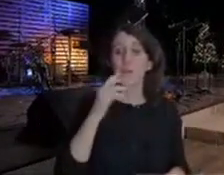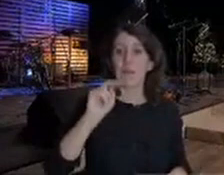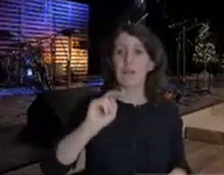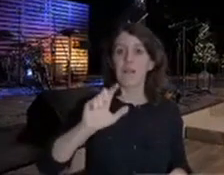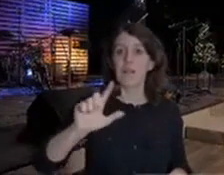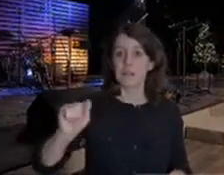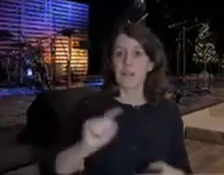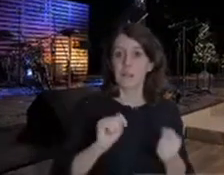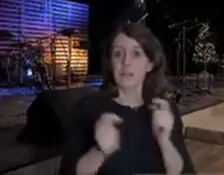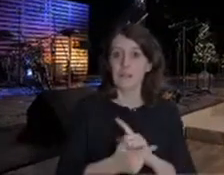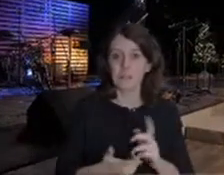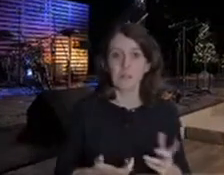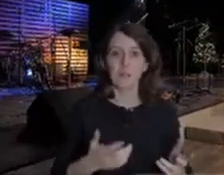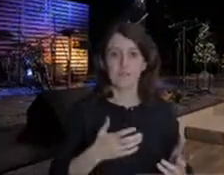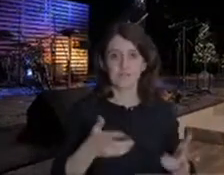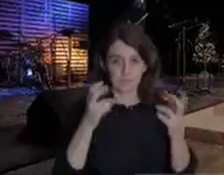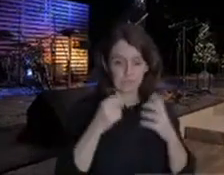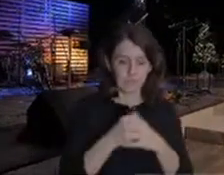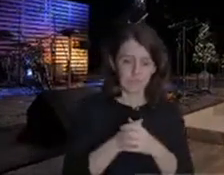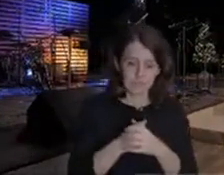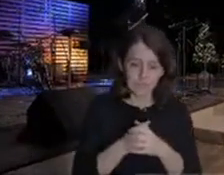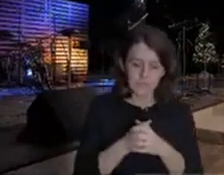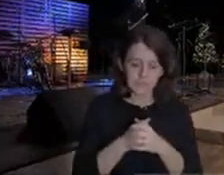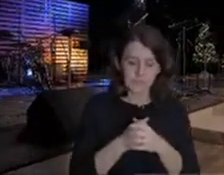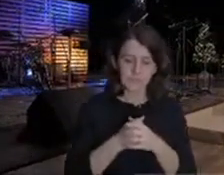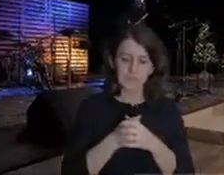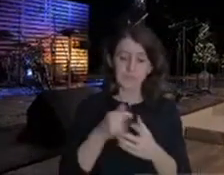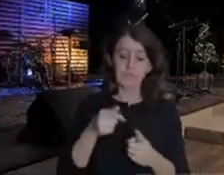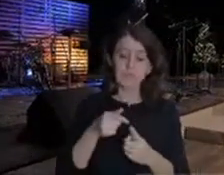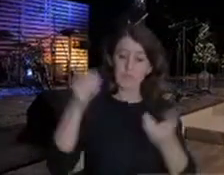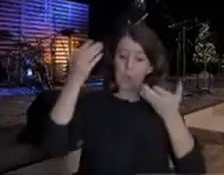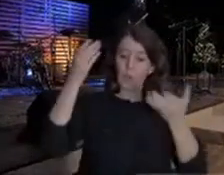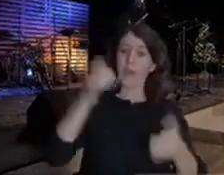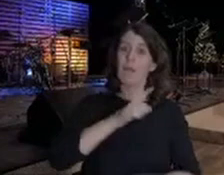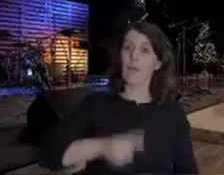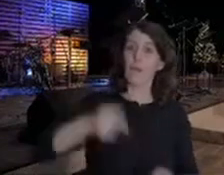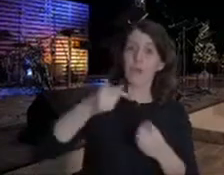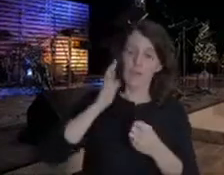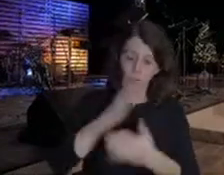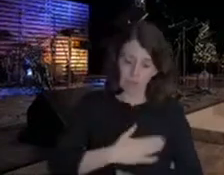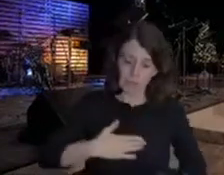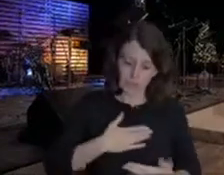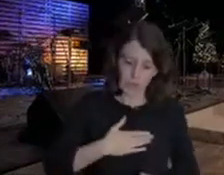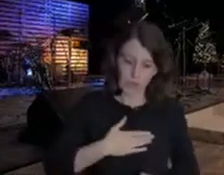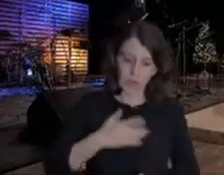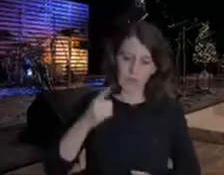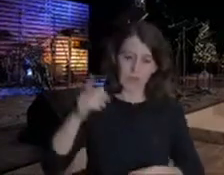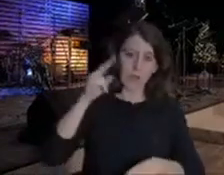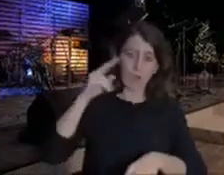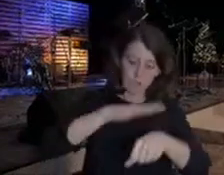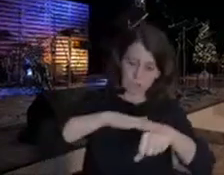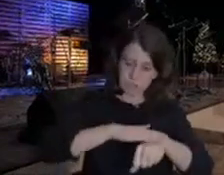Living Translation does it pretty well. I want you to just listen to this version. I don't have it up on the screen. It says, "He will delight in obeying the Lord. He will not judge